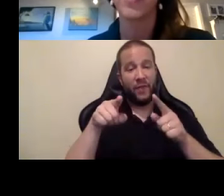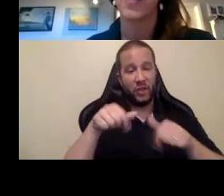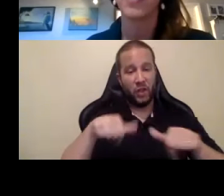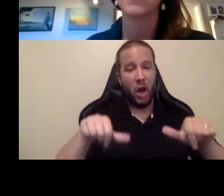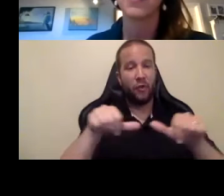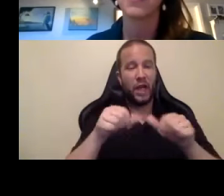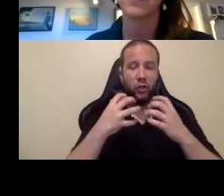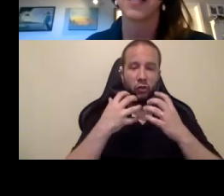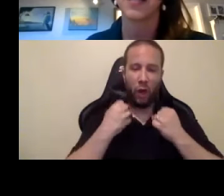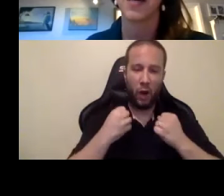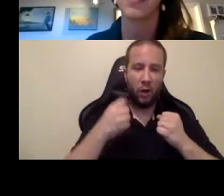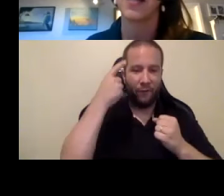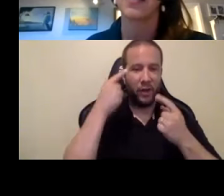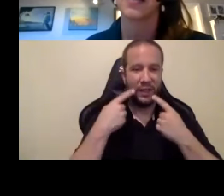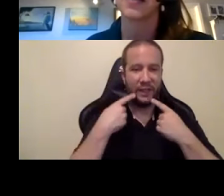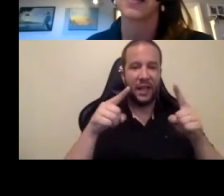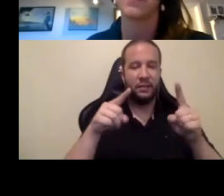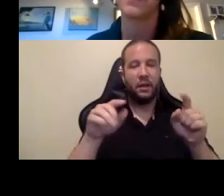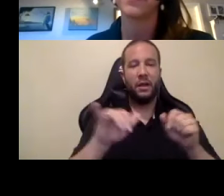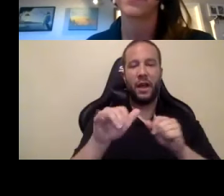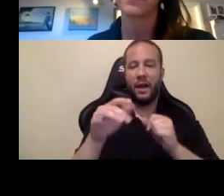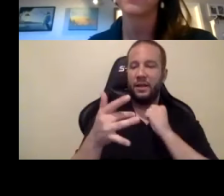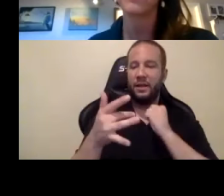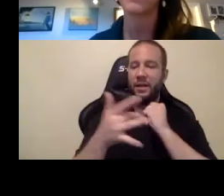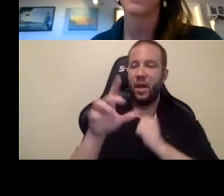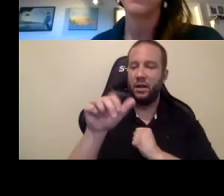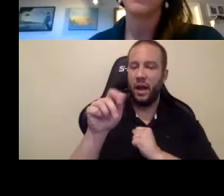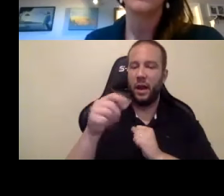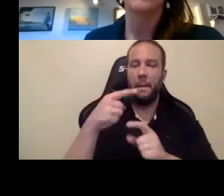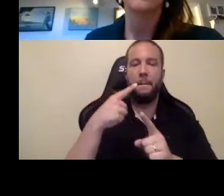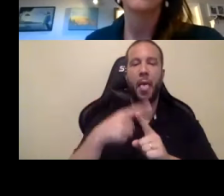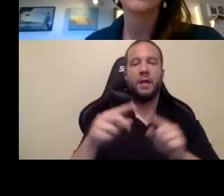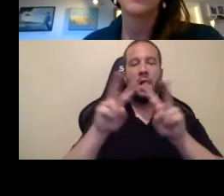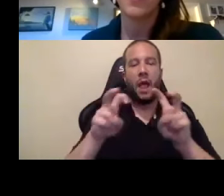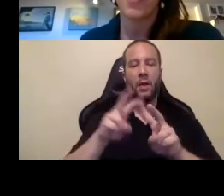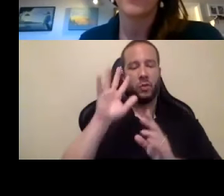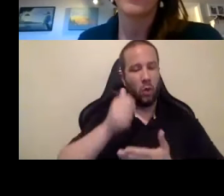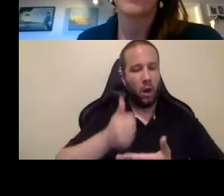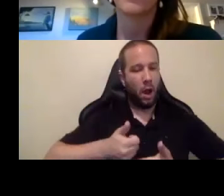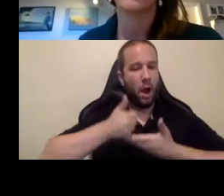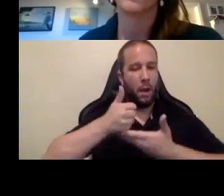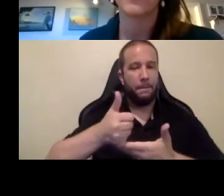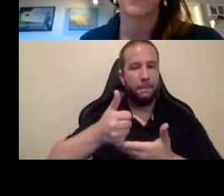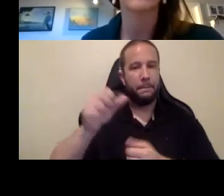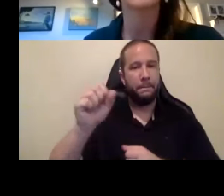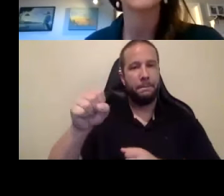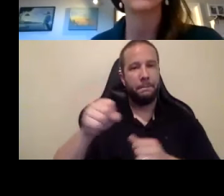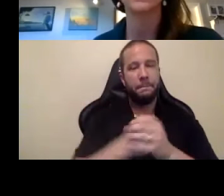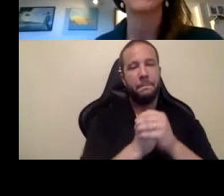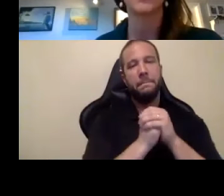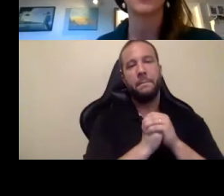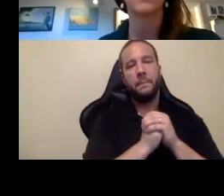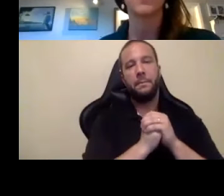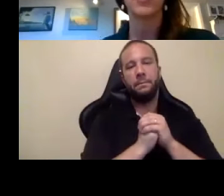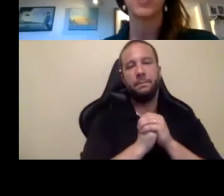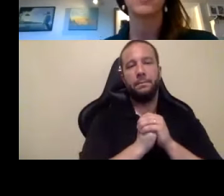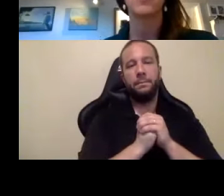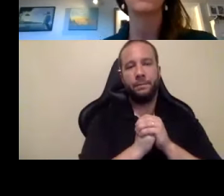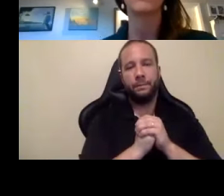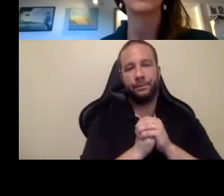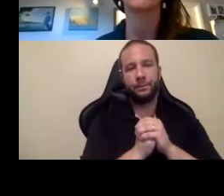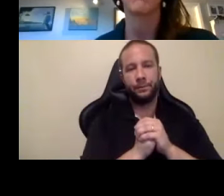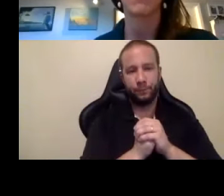critical, as technical data and analyses. So diversity, equity, and inclusion are central to the mission of the